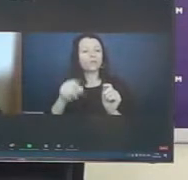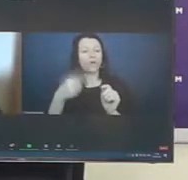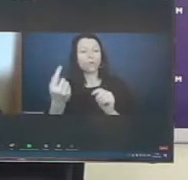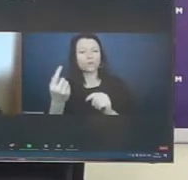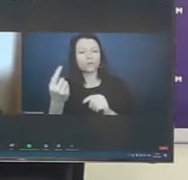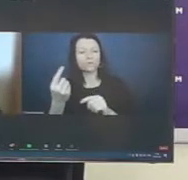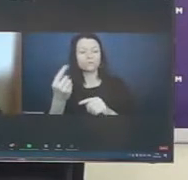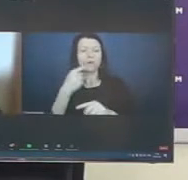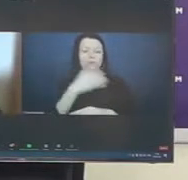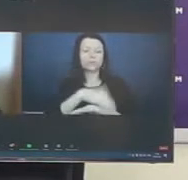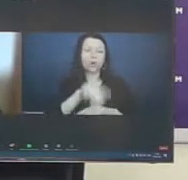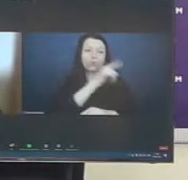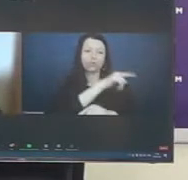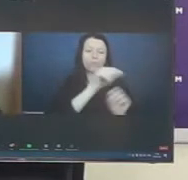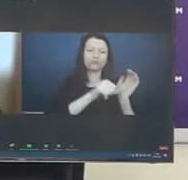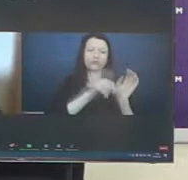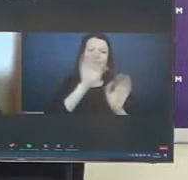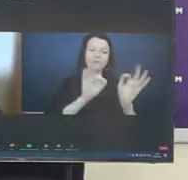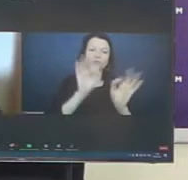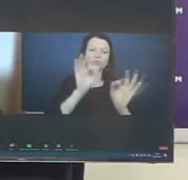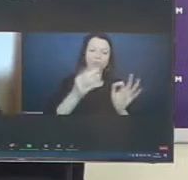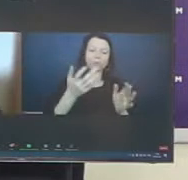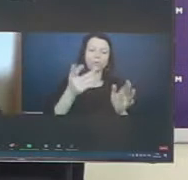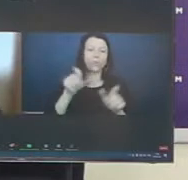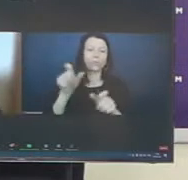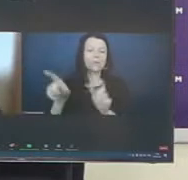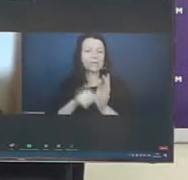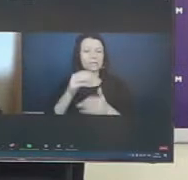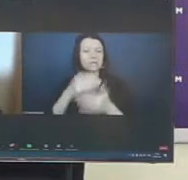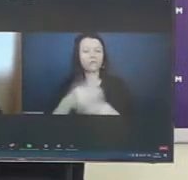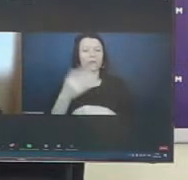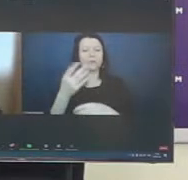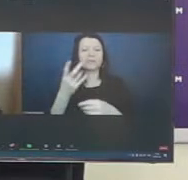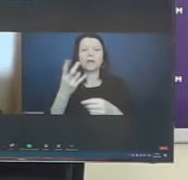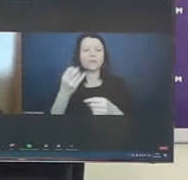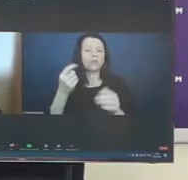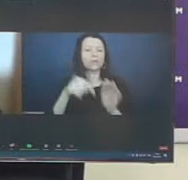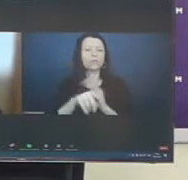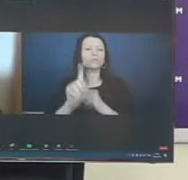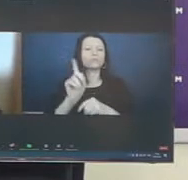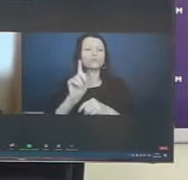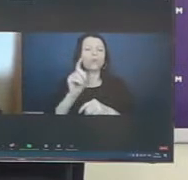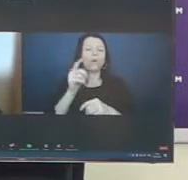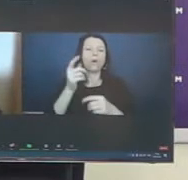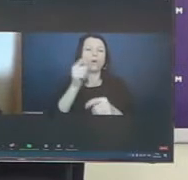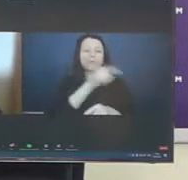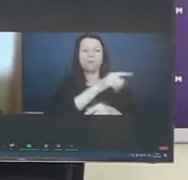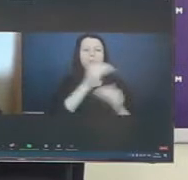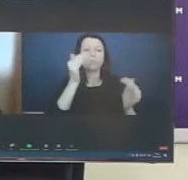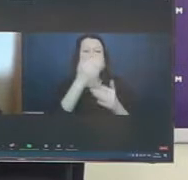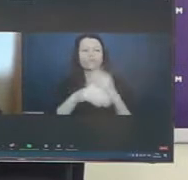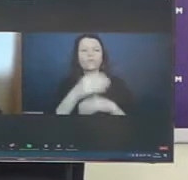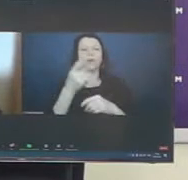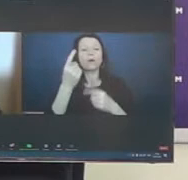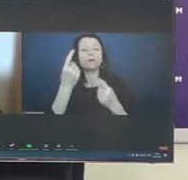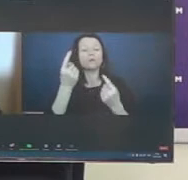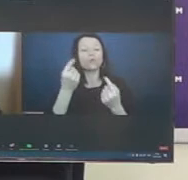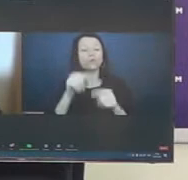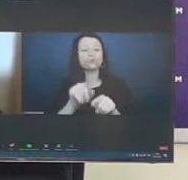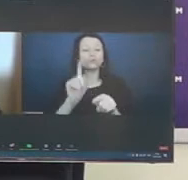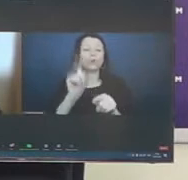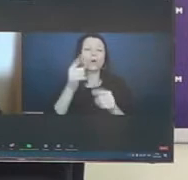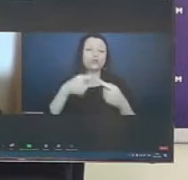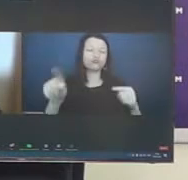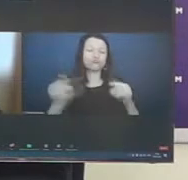particular numbers, we know the difference, and it's not because people are different. The